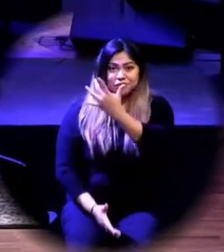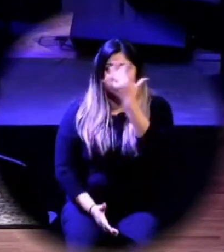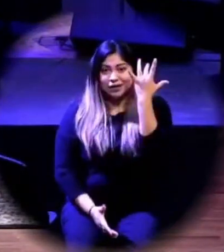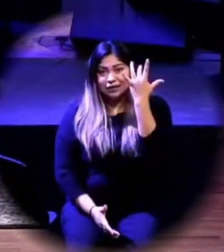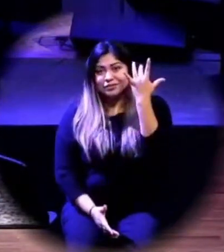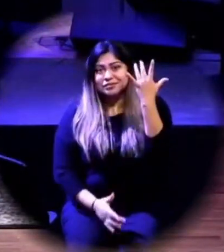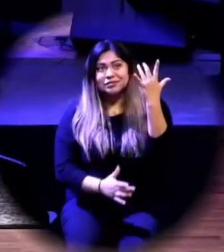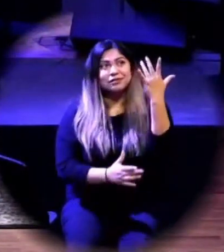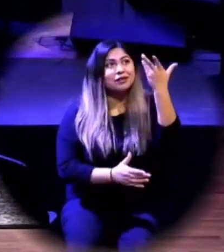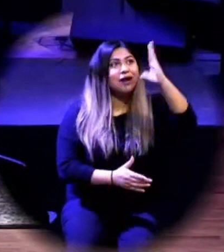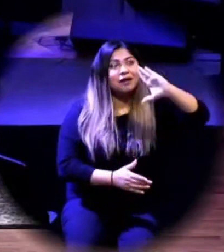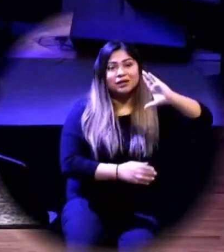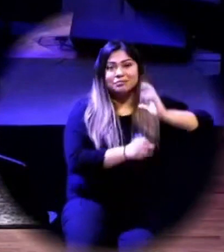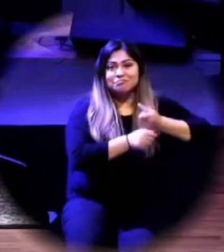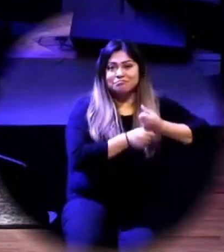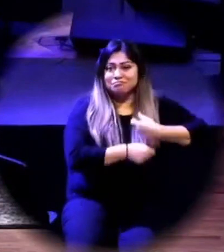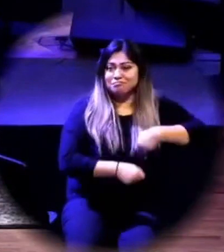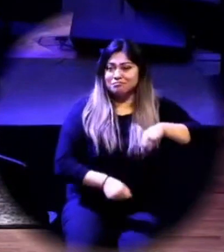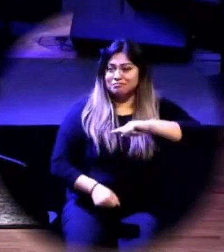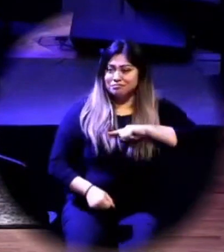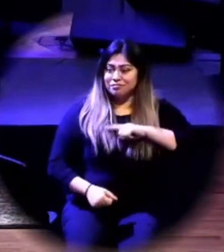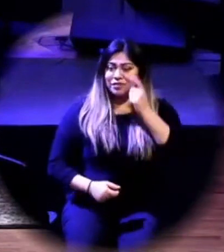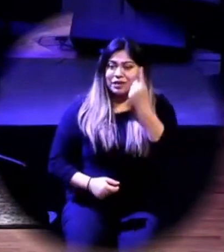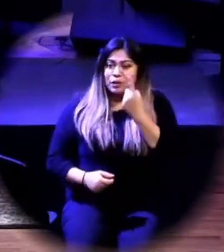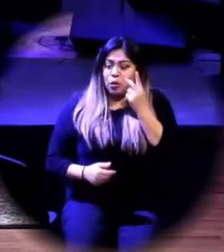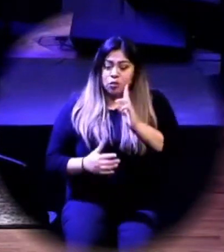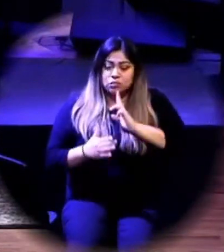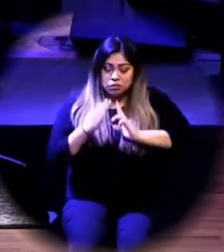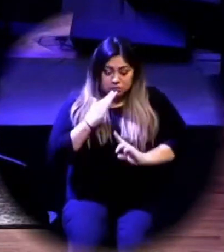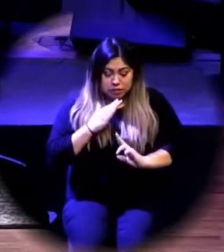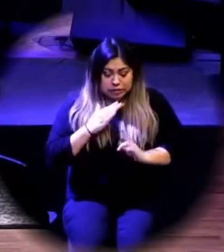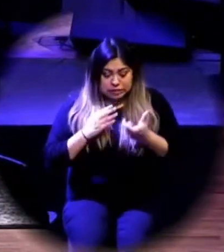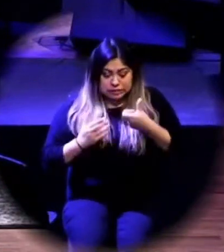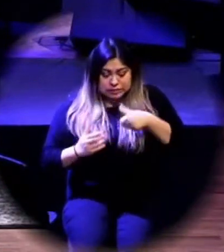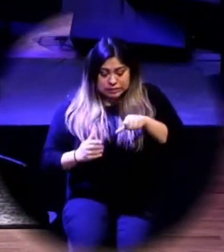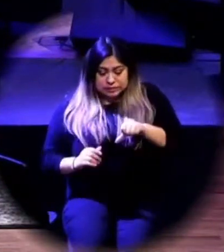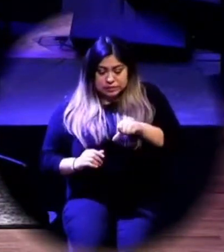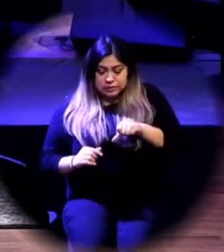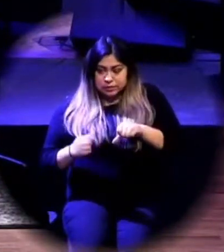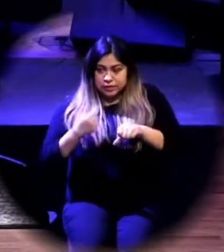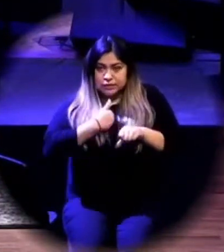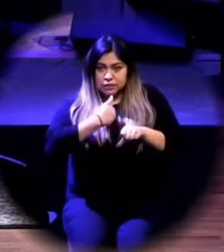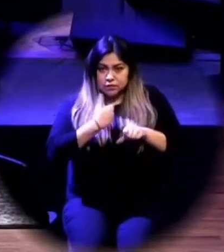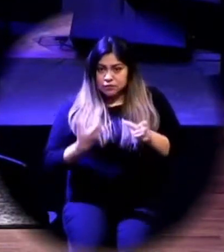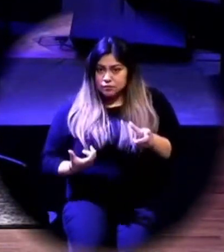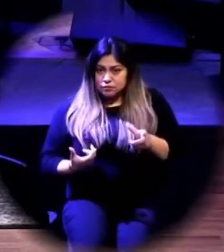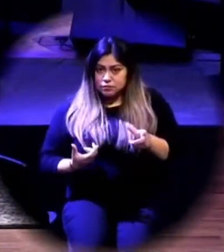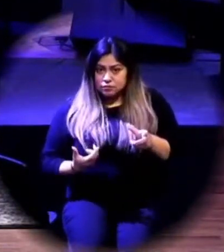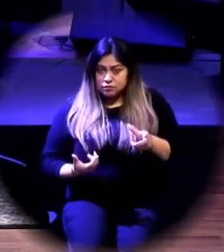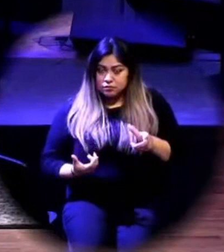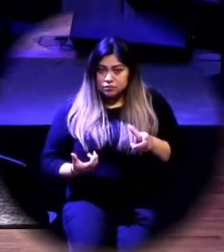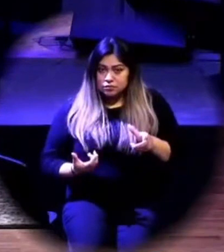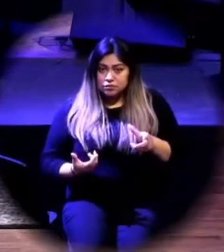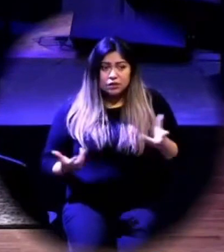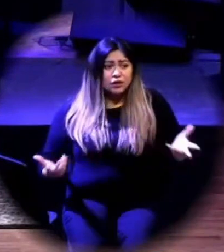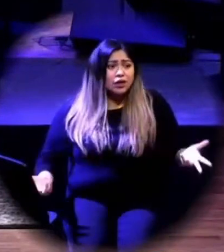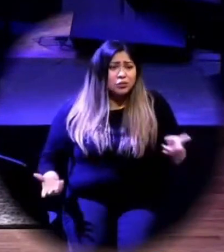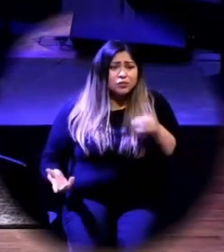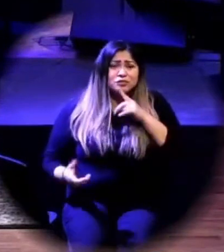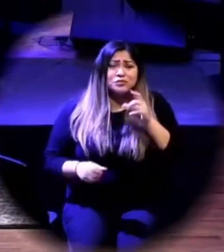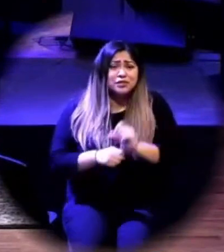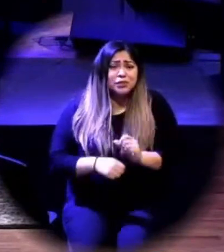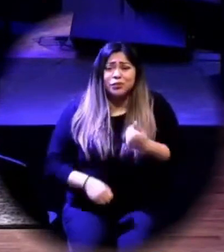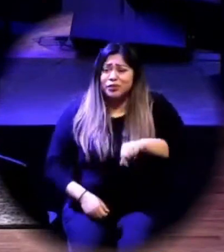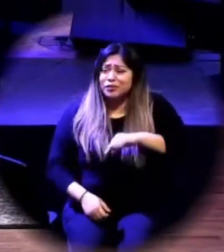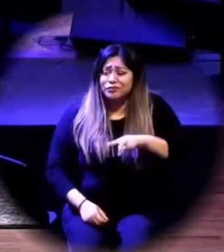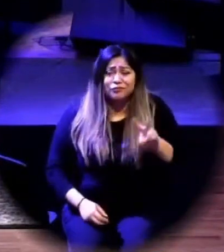us. We think that humility means denying that we are valuable. But friends, we are valuable, not because of